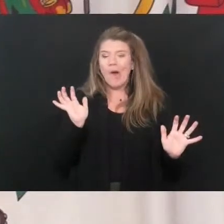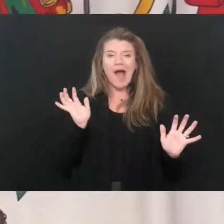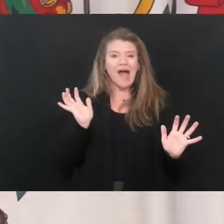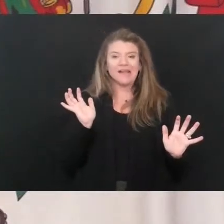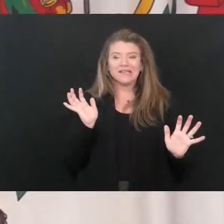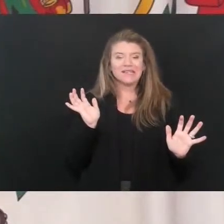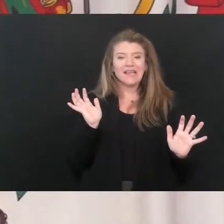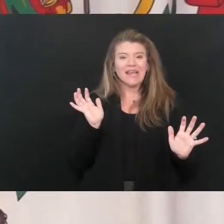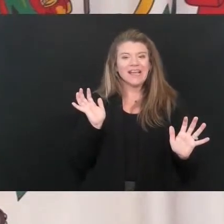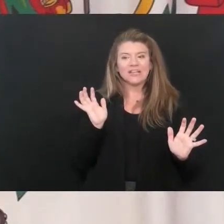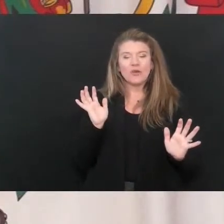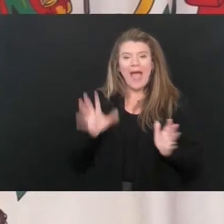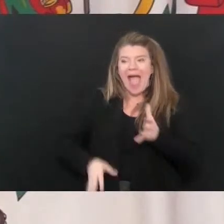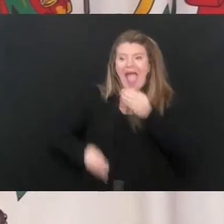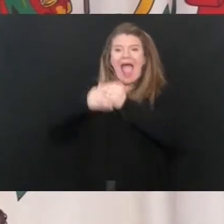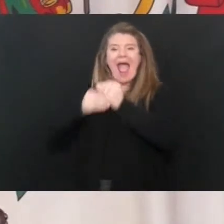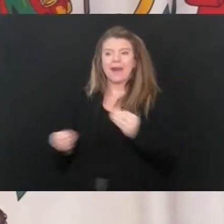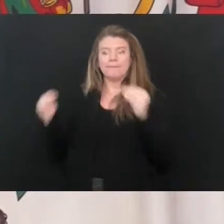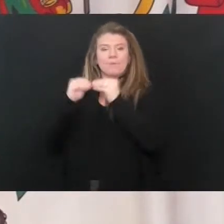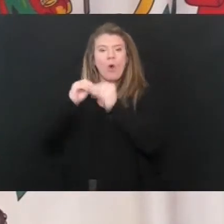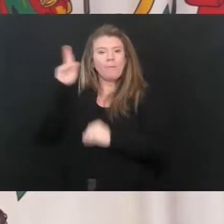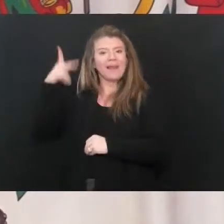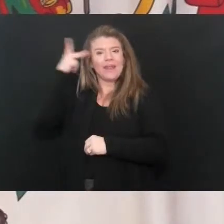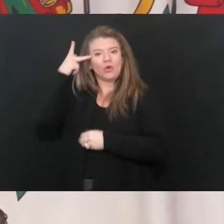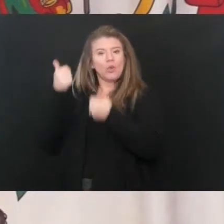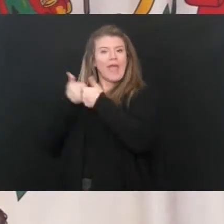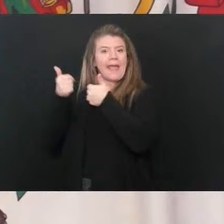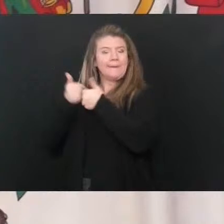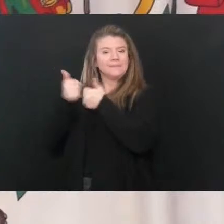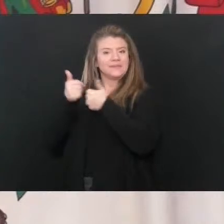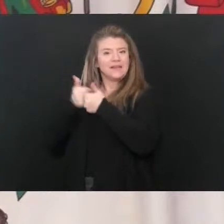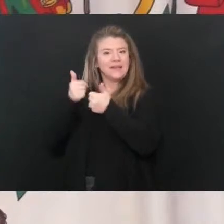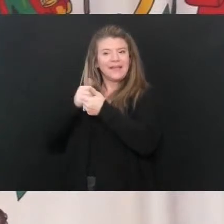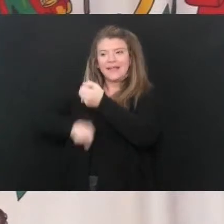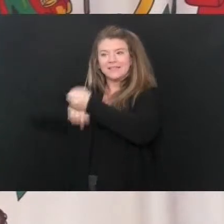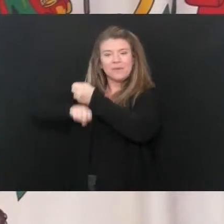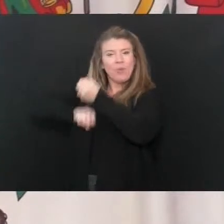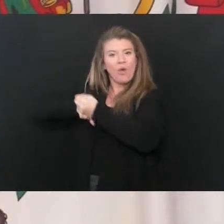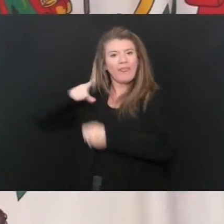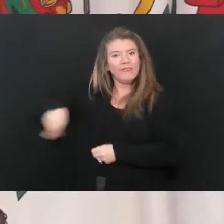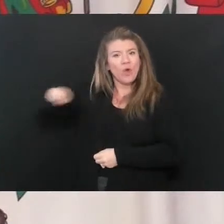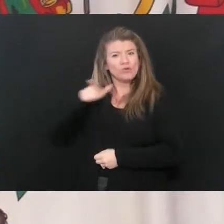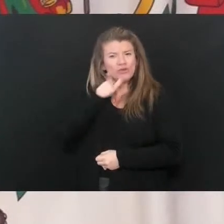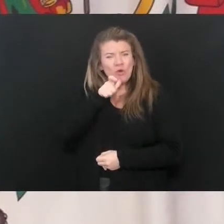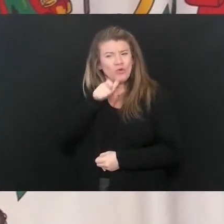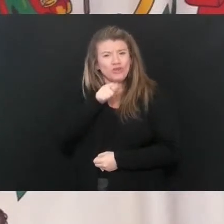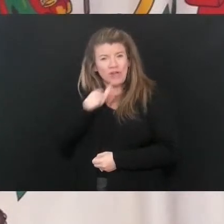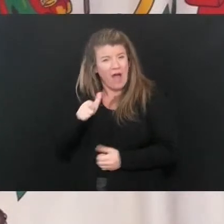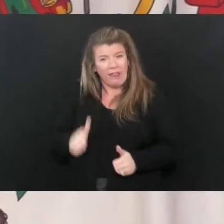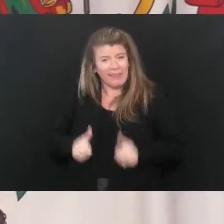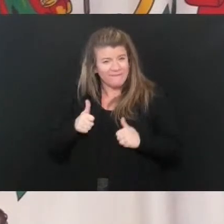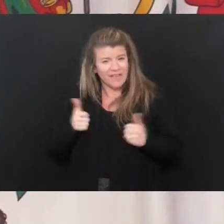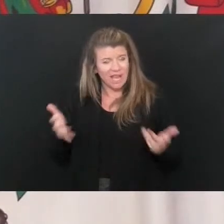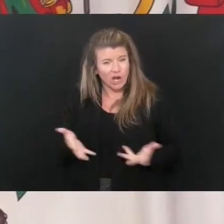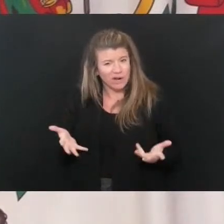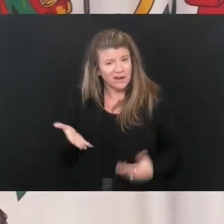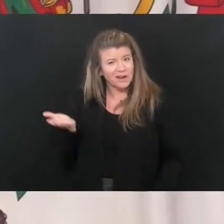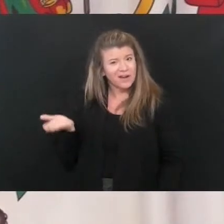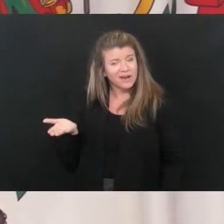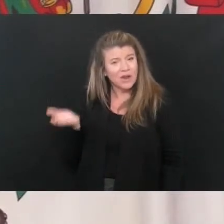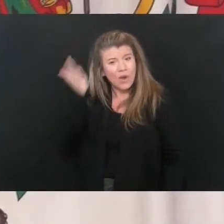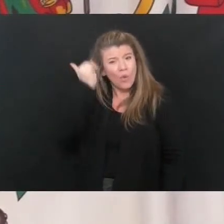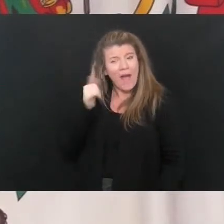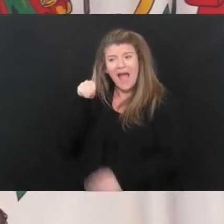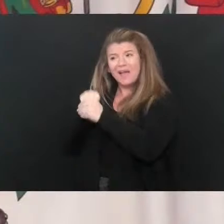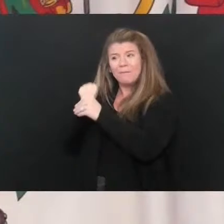our lobbyists, our rich, out-of-state lobbyists. We do not need to feather